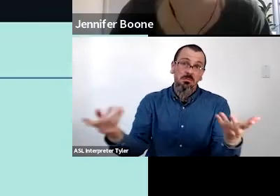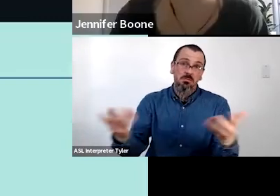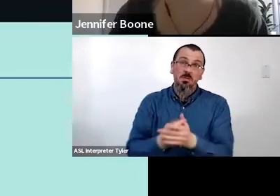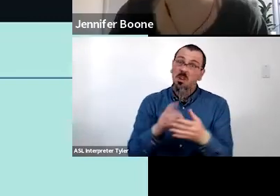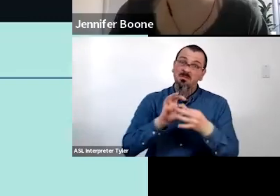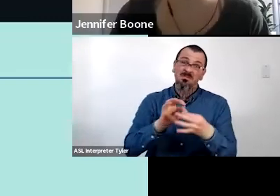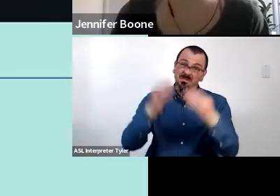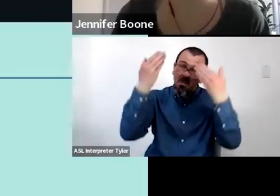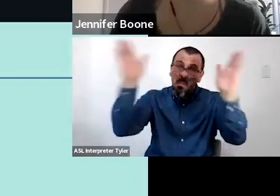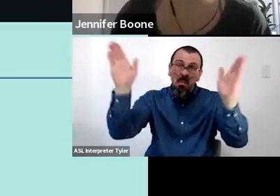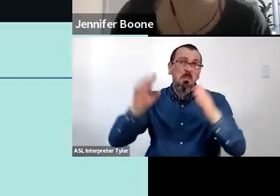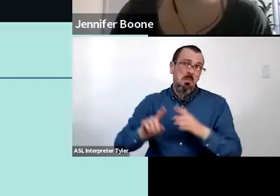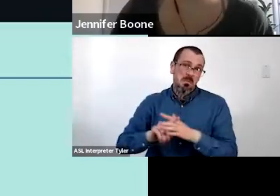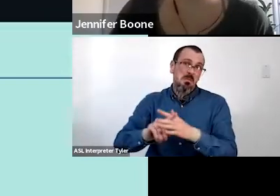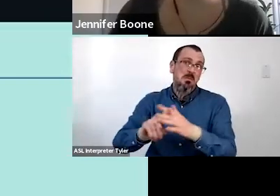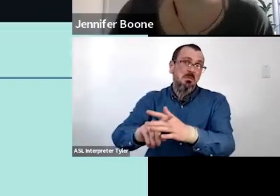that's really discussed very much.